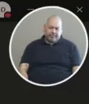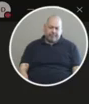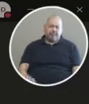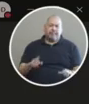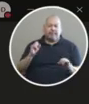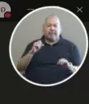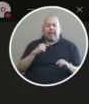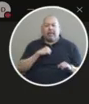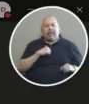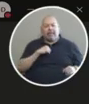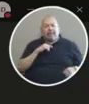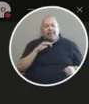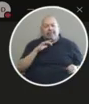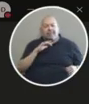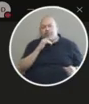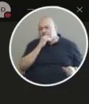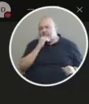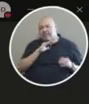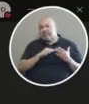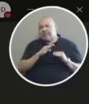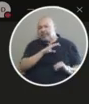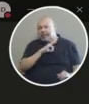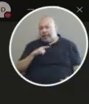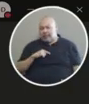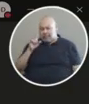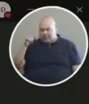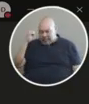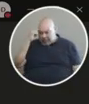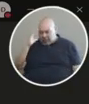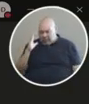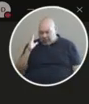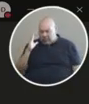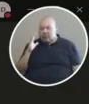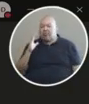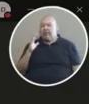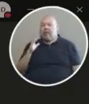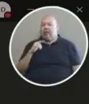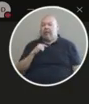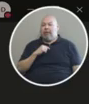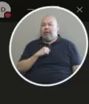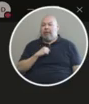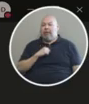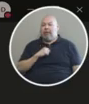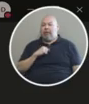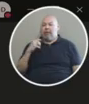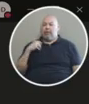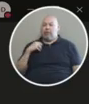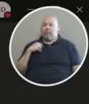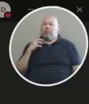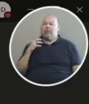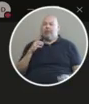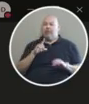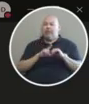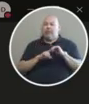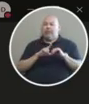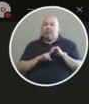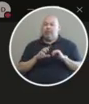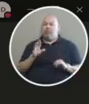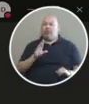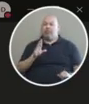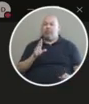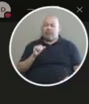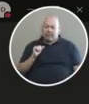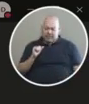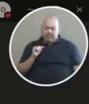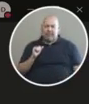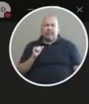Yes. Hi, City Council and Mayor. My name is Rick Seeberger. I'm chairman elected for the El Paso Republican